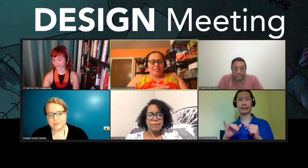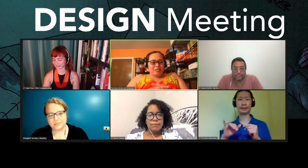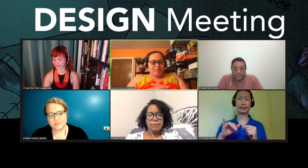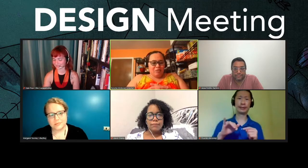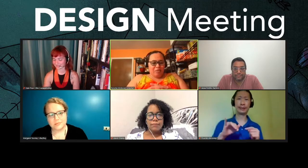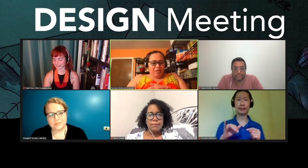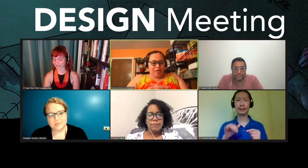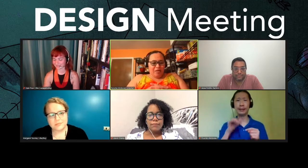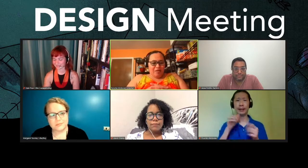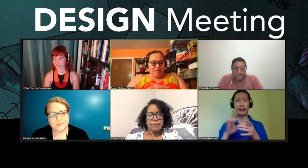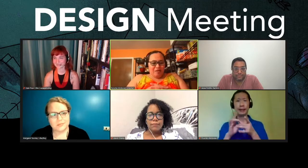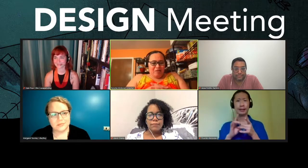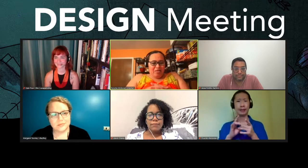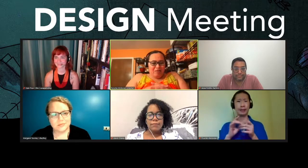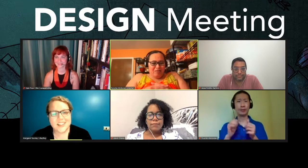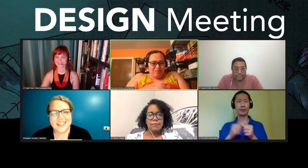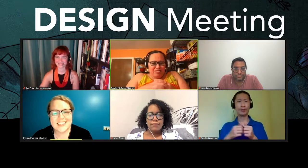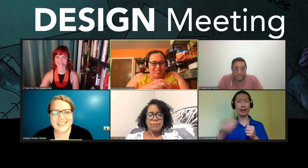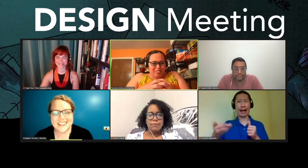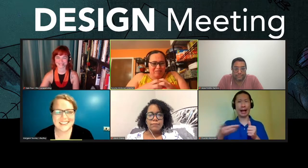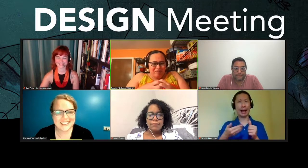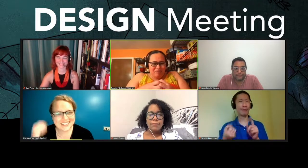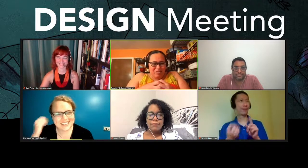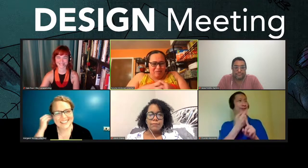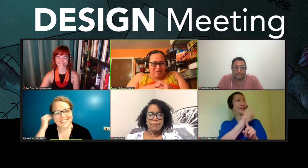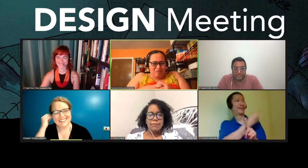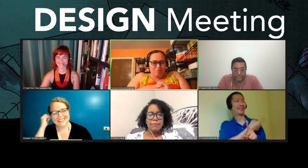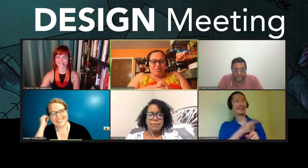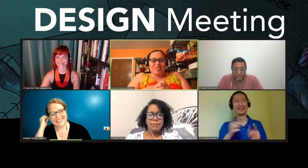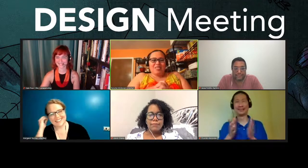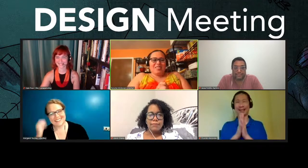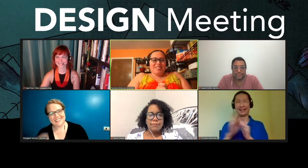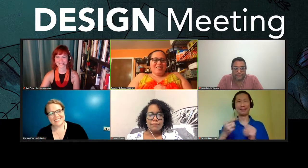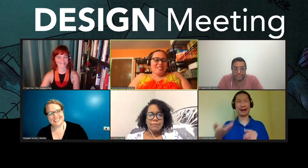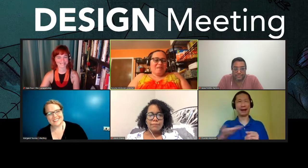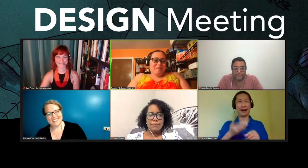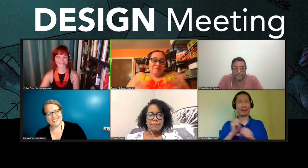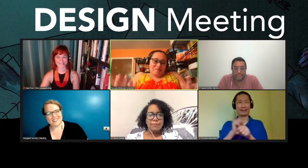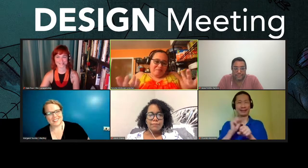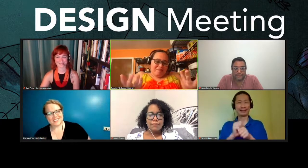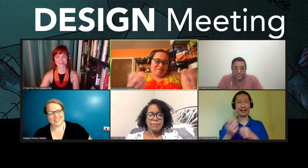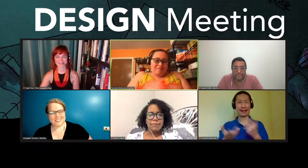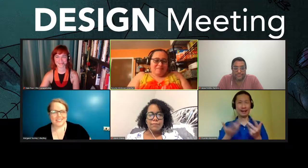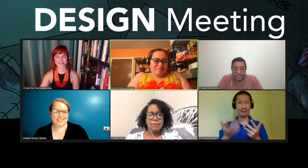It has nothing to do with hiring. I feel like other people said something to do with hiring. Oops.